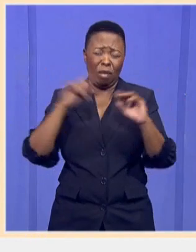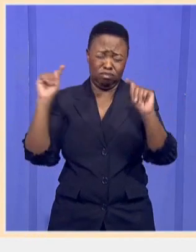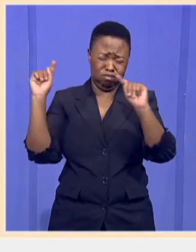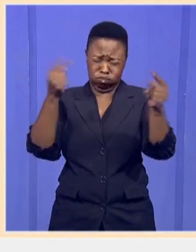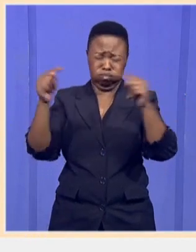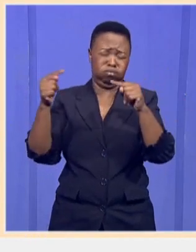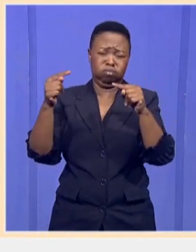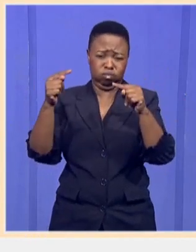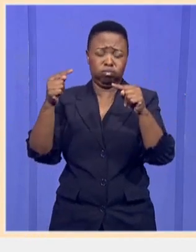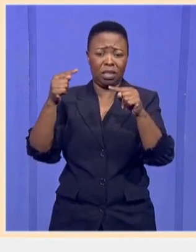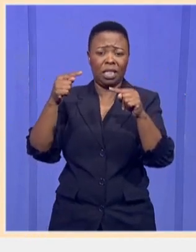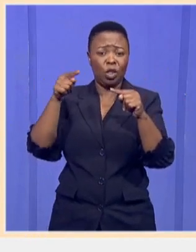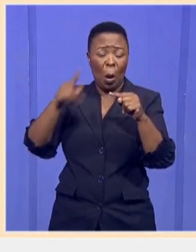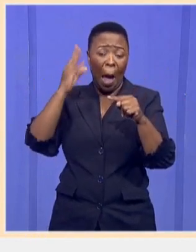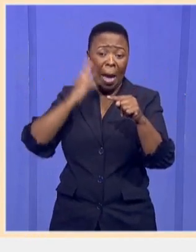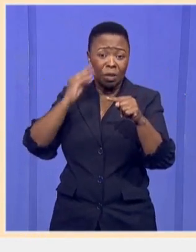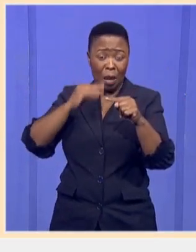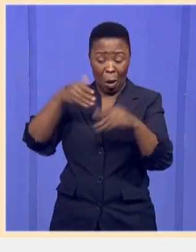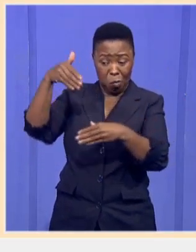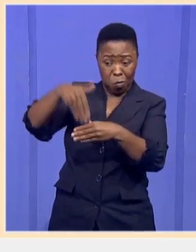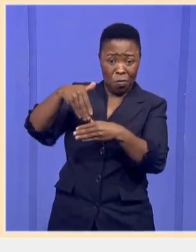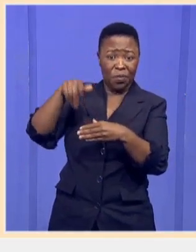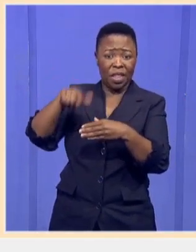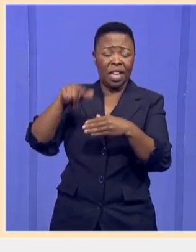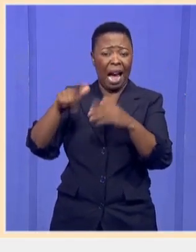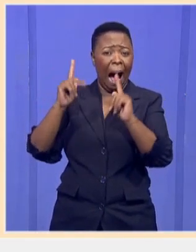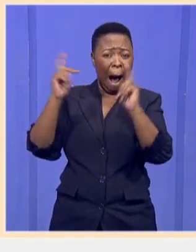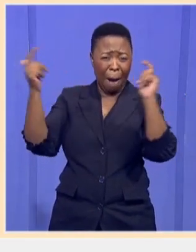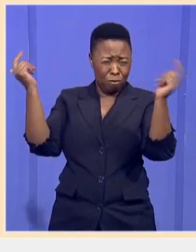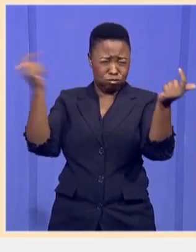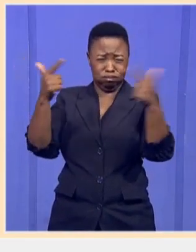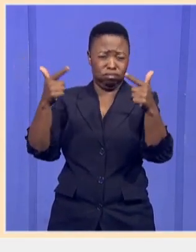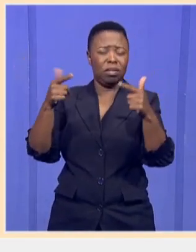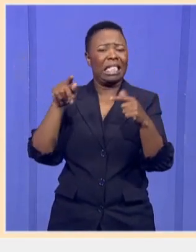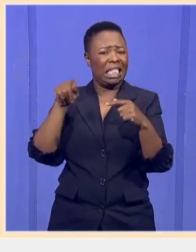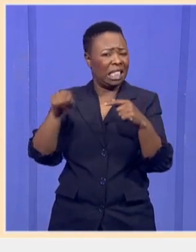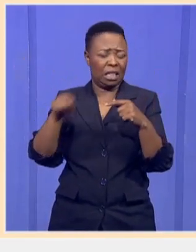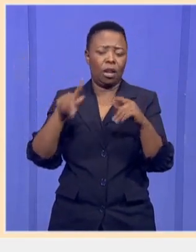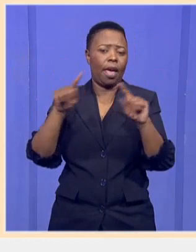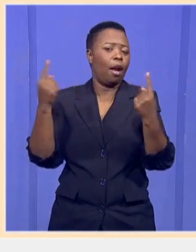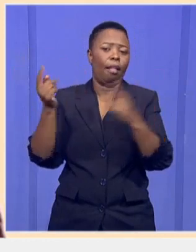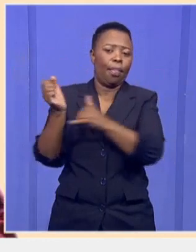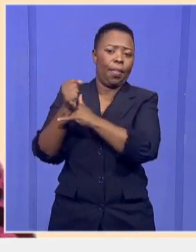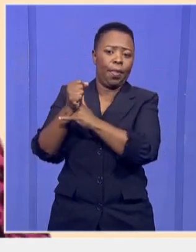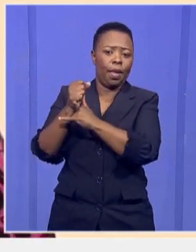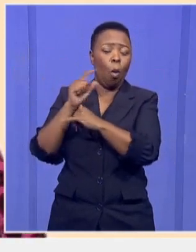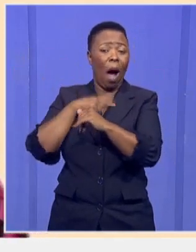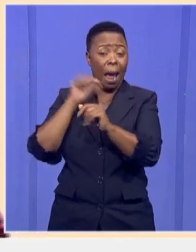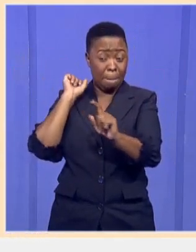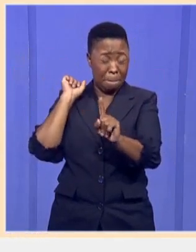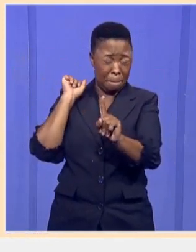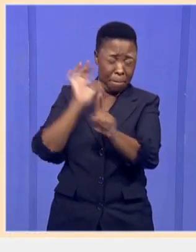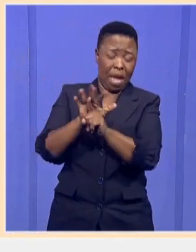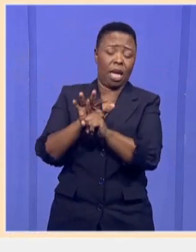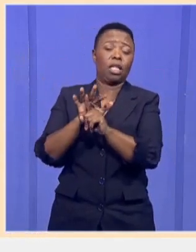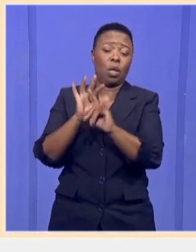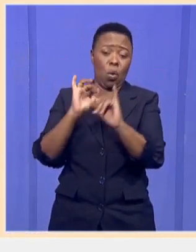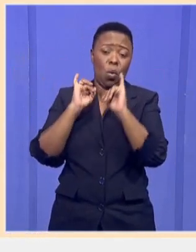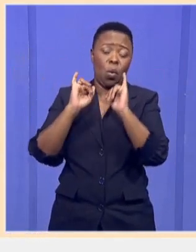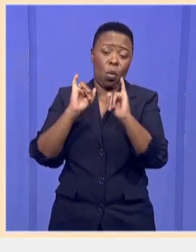terrible situation of armed conflict, and we shouldn't undermine the impact that this can